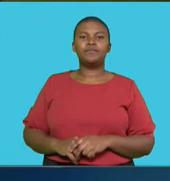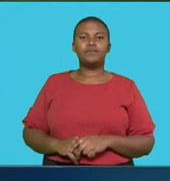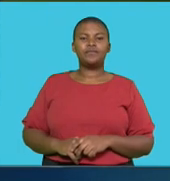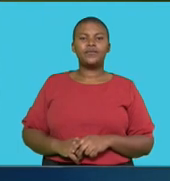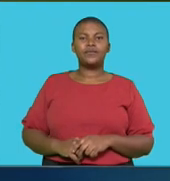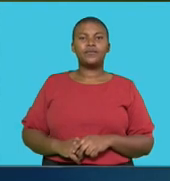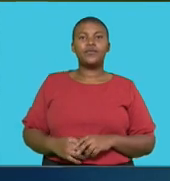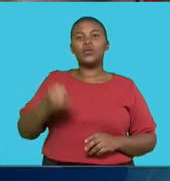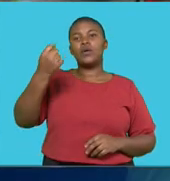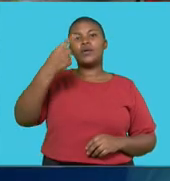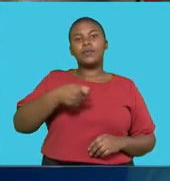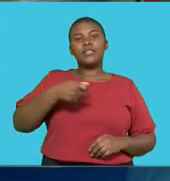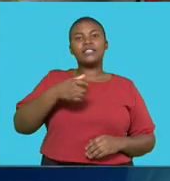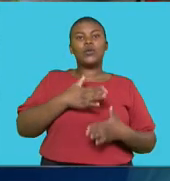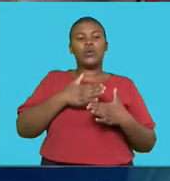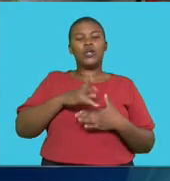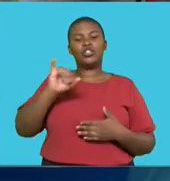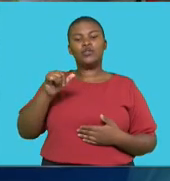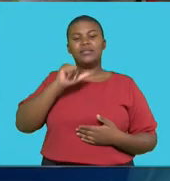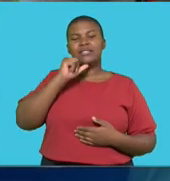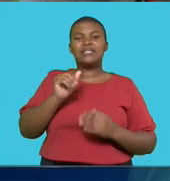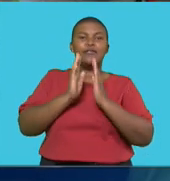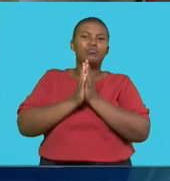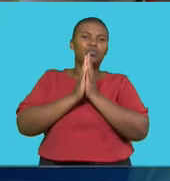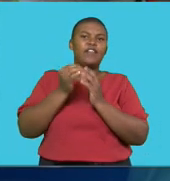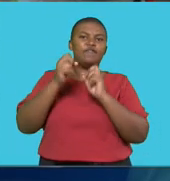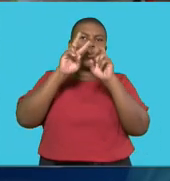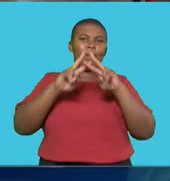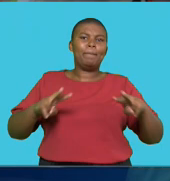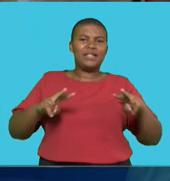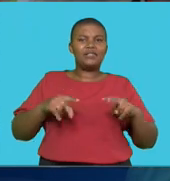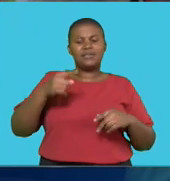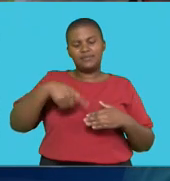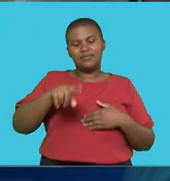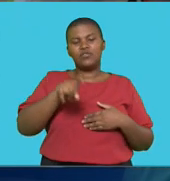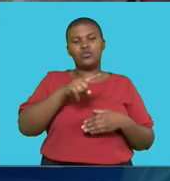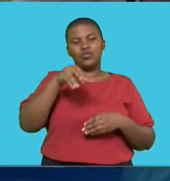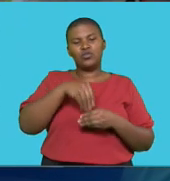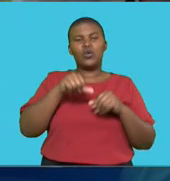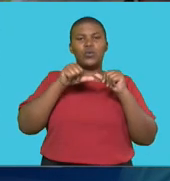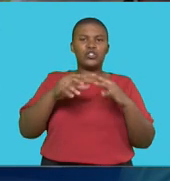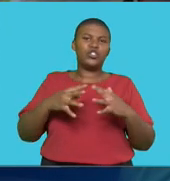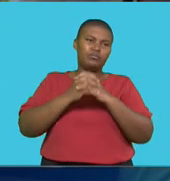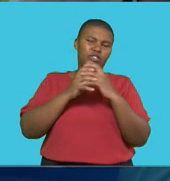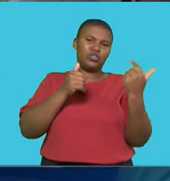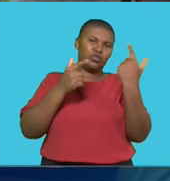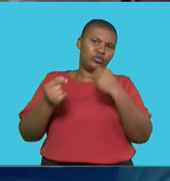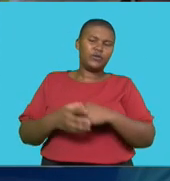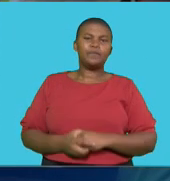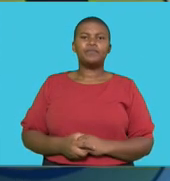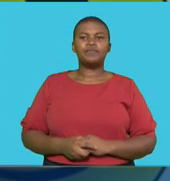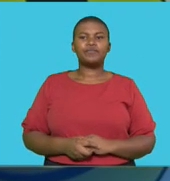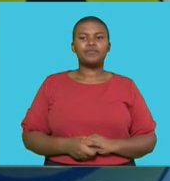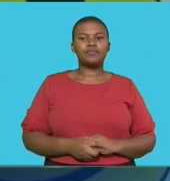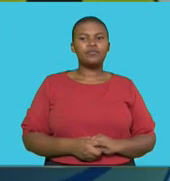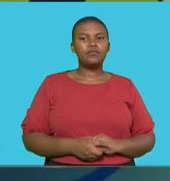eGoli uthi ke bakhulekela nokuthula okhethweni oluzayo eNingizimu Afrika njengendlela yokuqhuba ukwakha ukuthula. We praying for